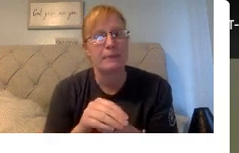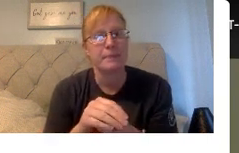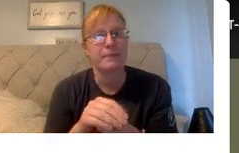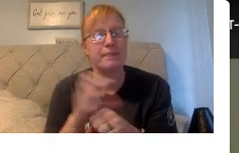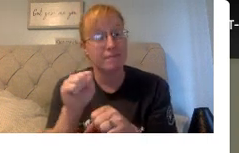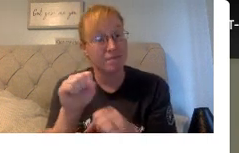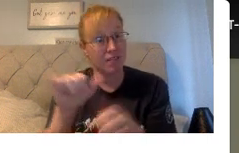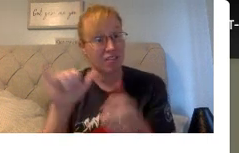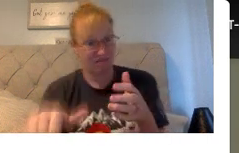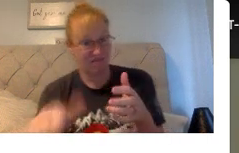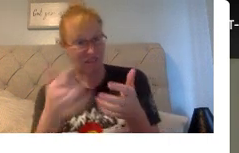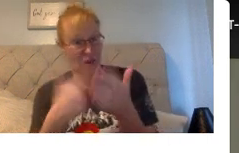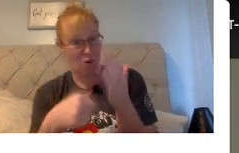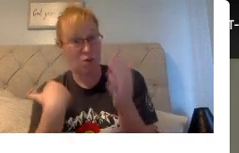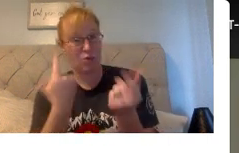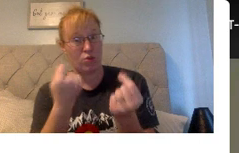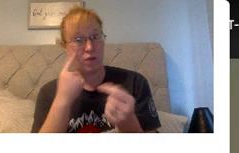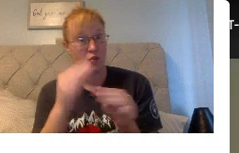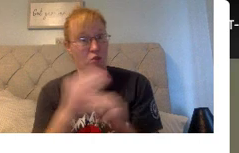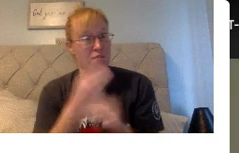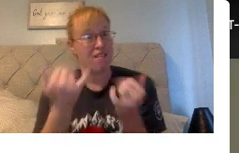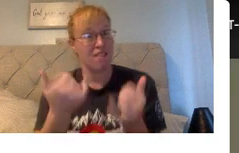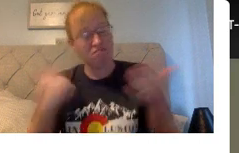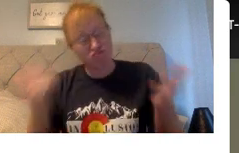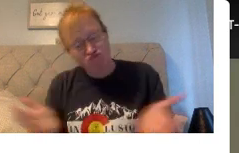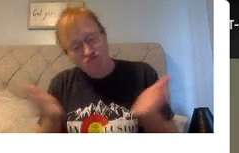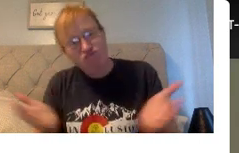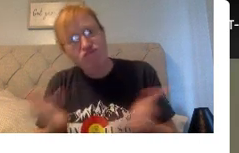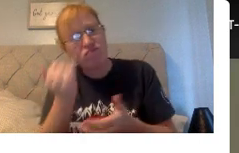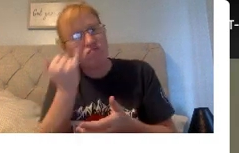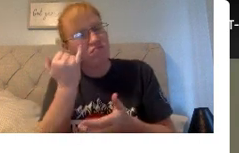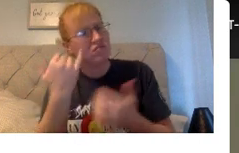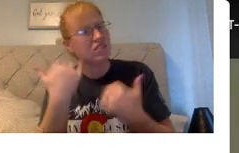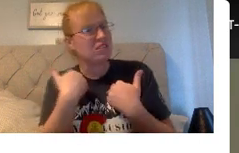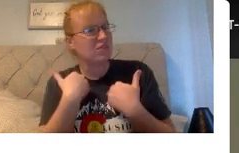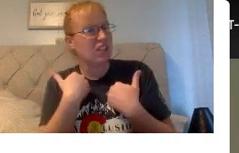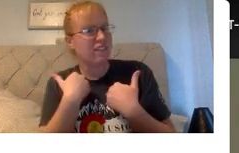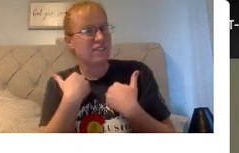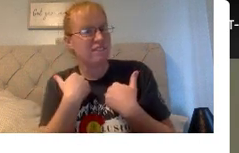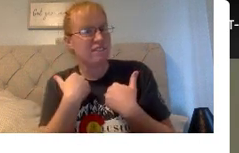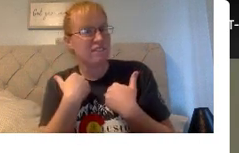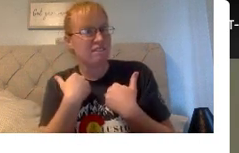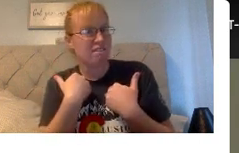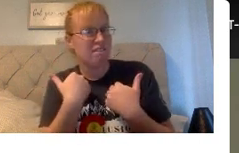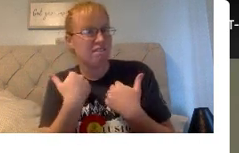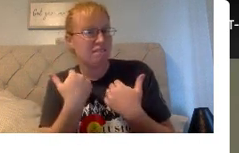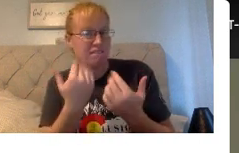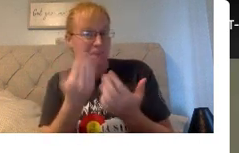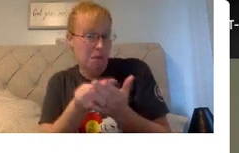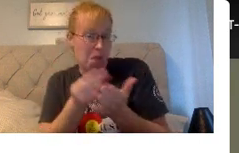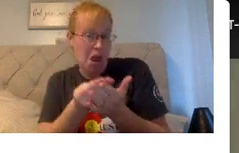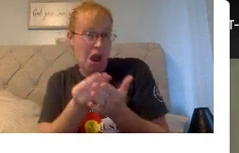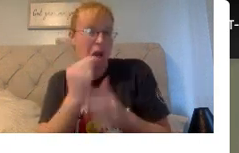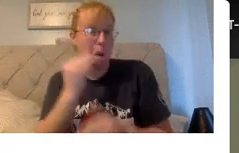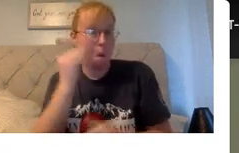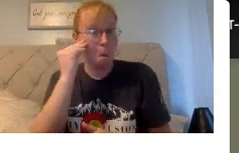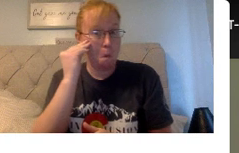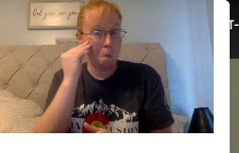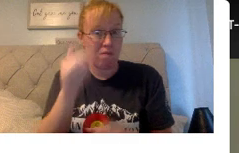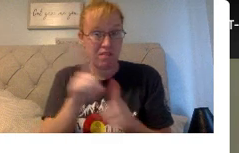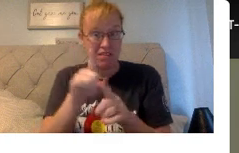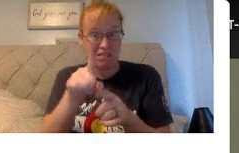So that is what we're doing for math today. I encourage you, if you or your parents have some money like